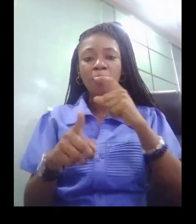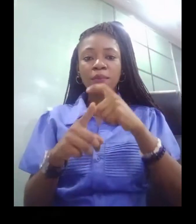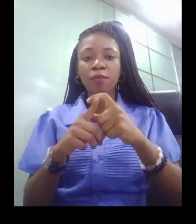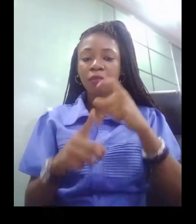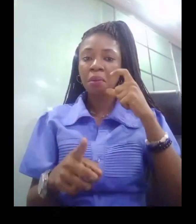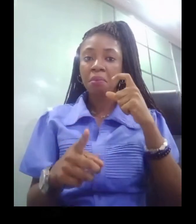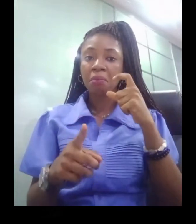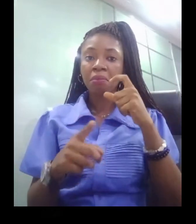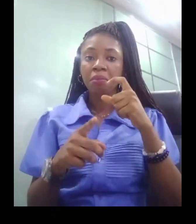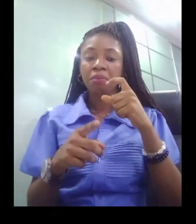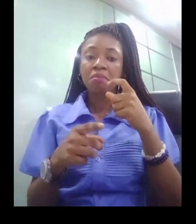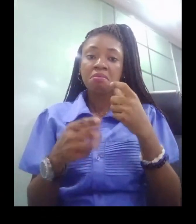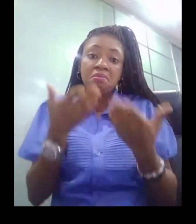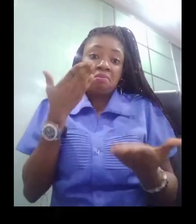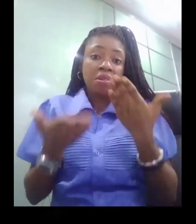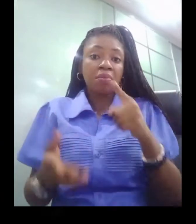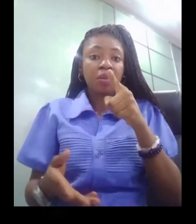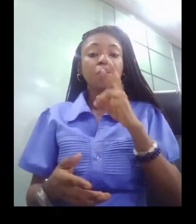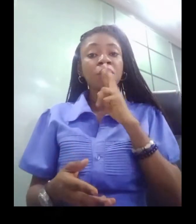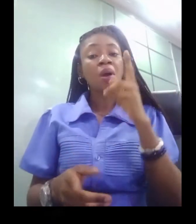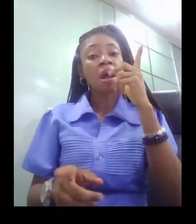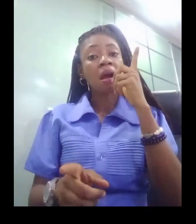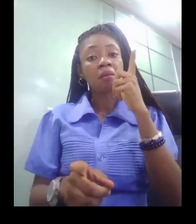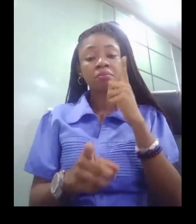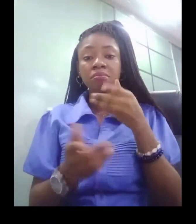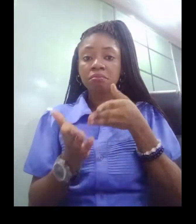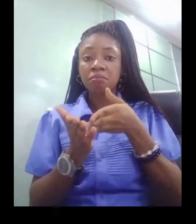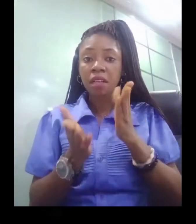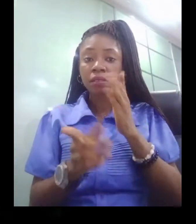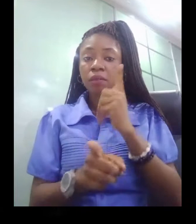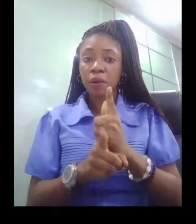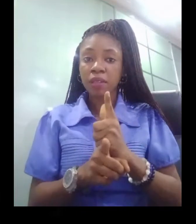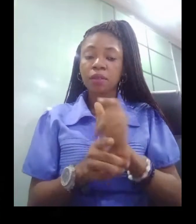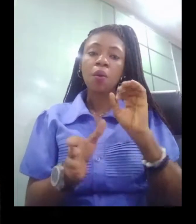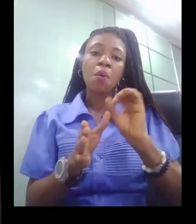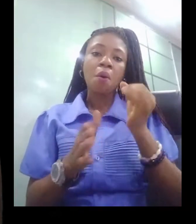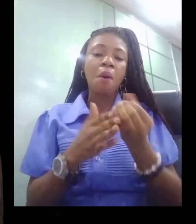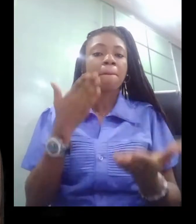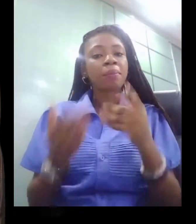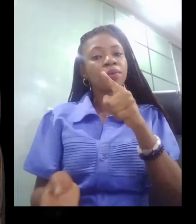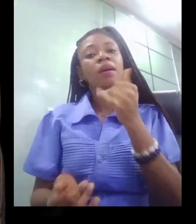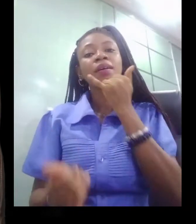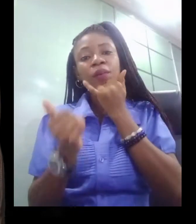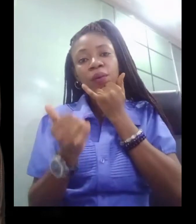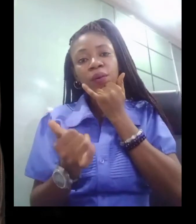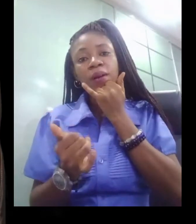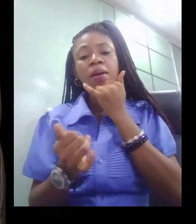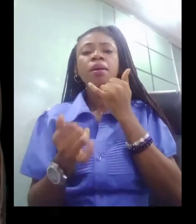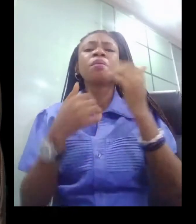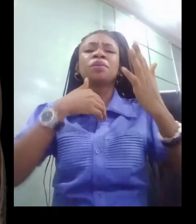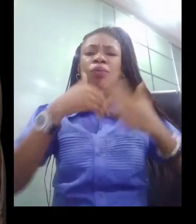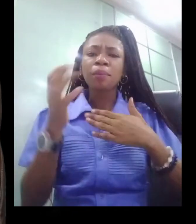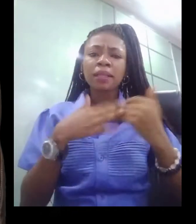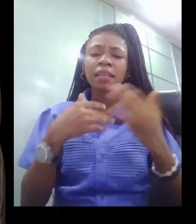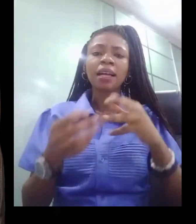you are right, maybe you are not. But the question of whether knife is called knife